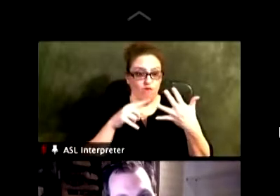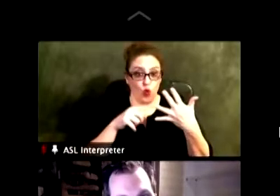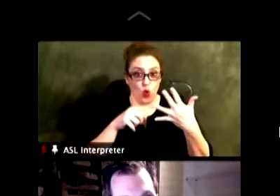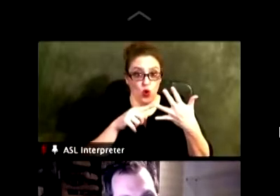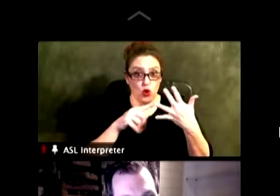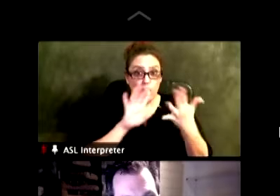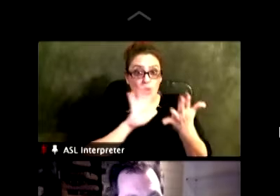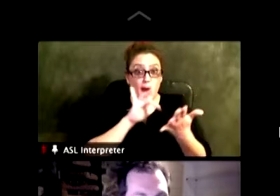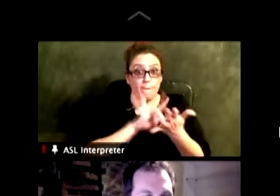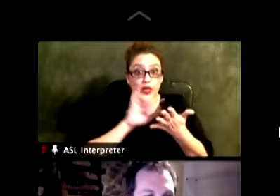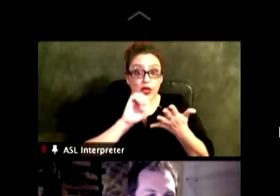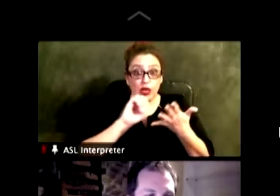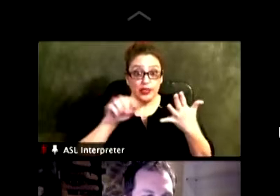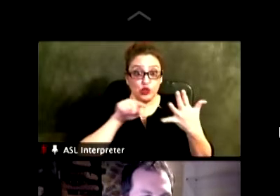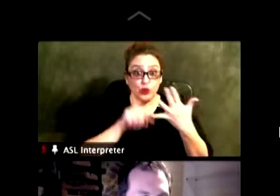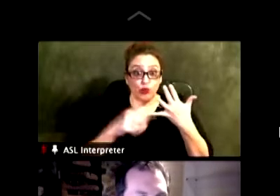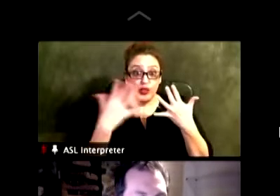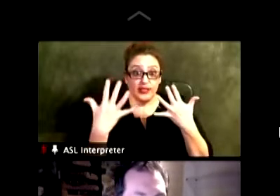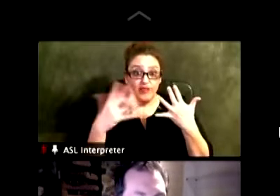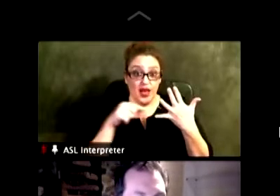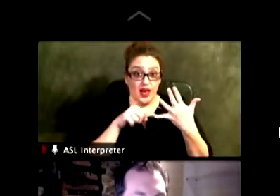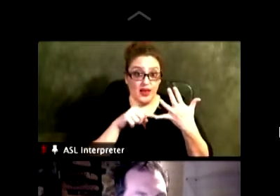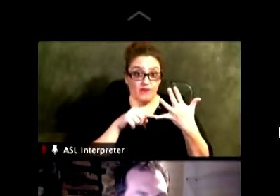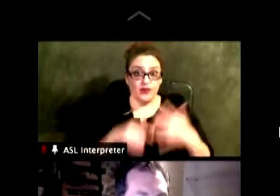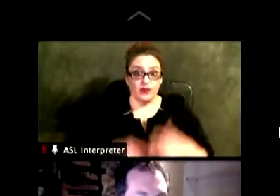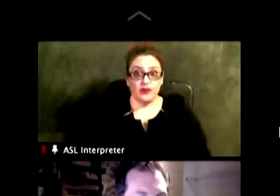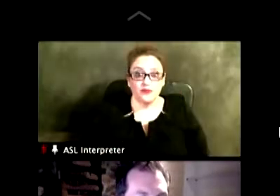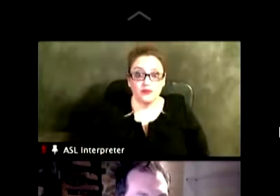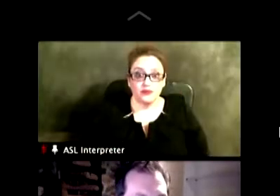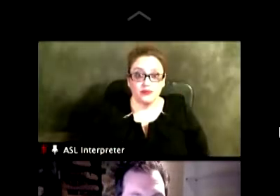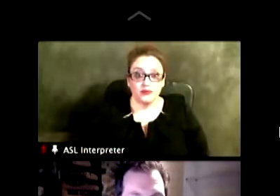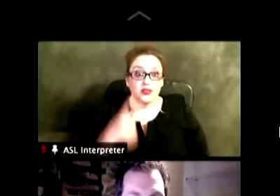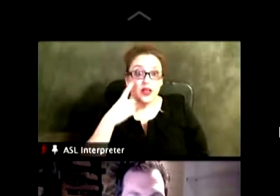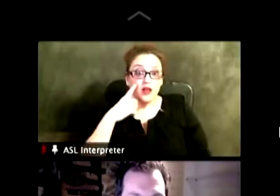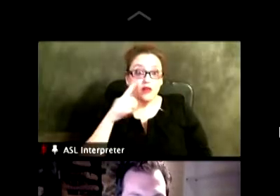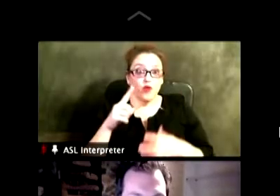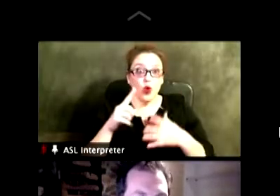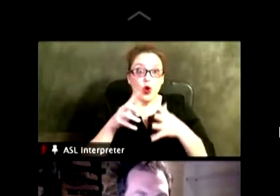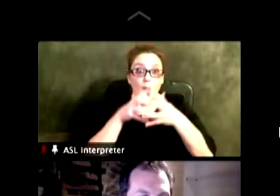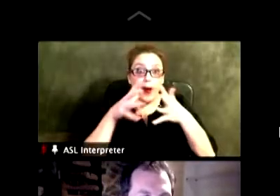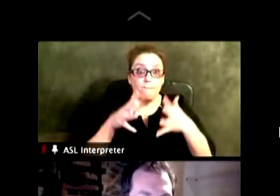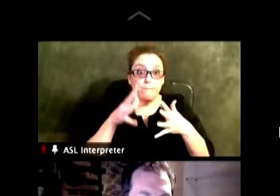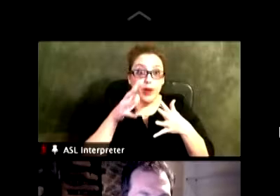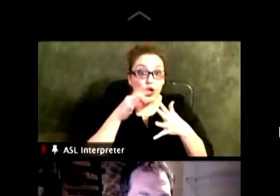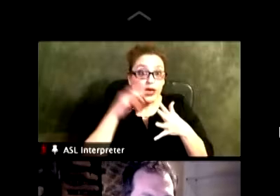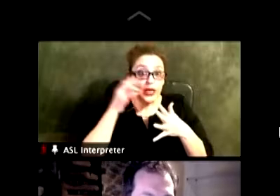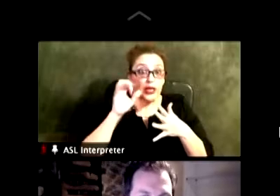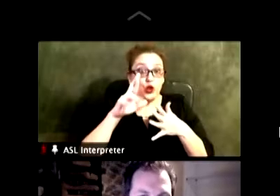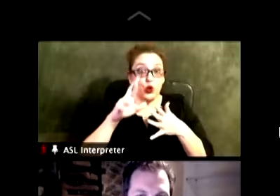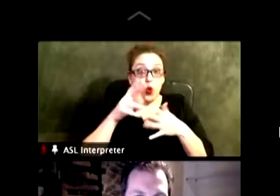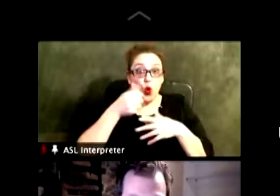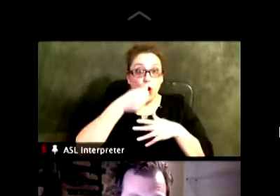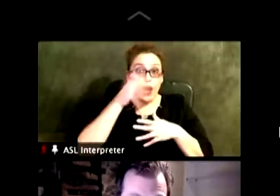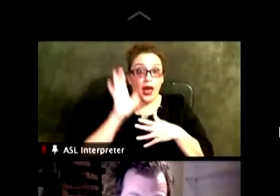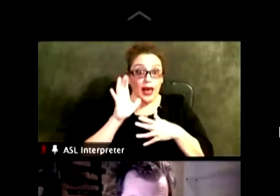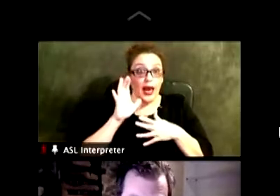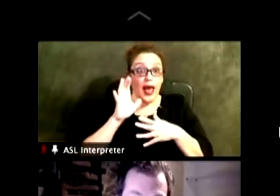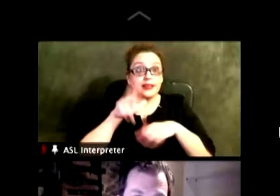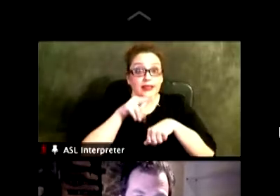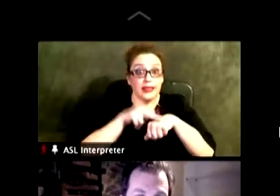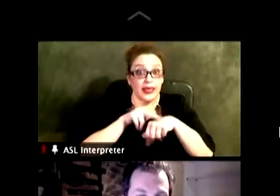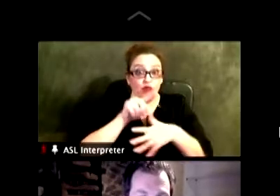press 5. I'll read those one more time. For American Indian or Alaska Native, press 1. Black or African American, press